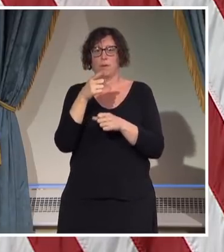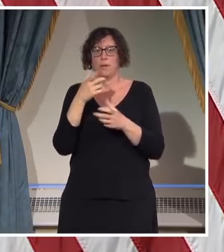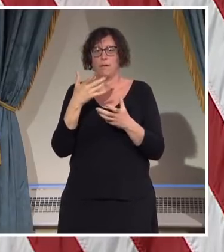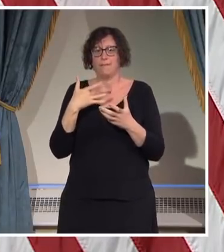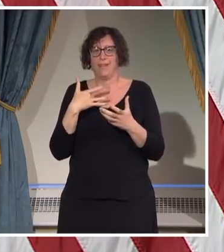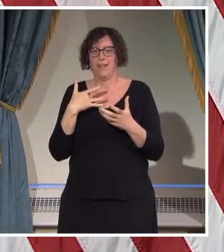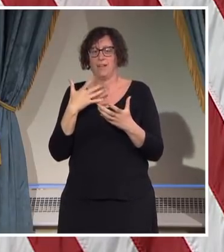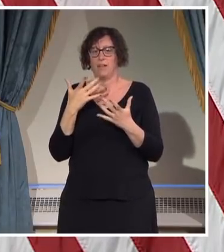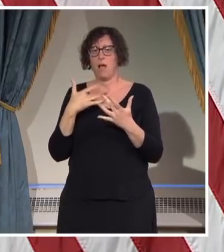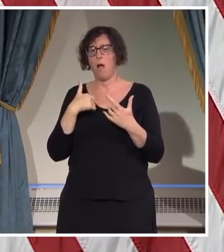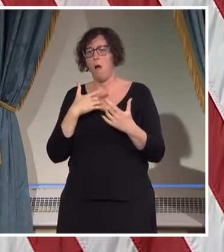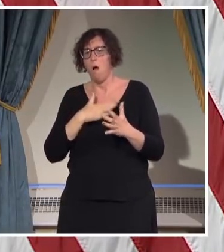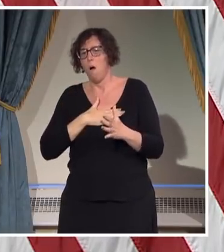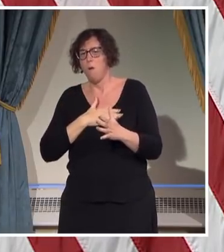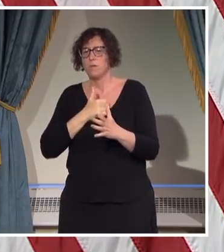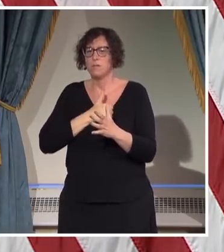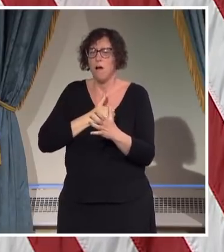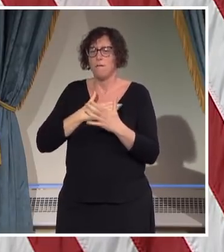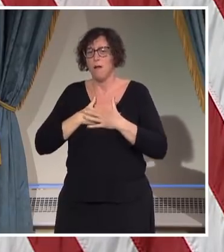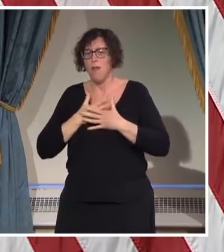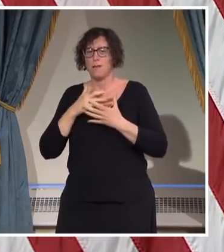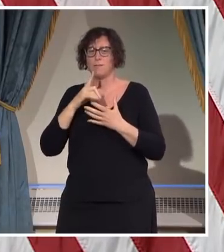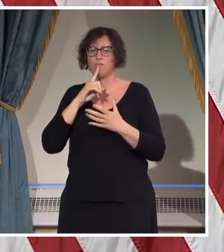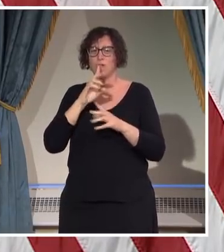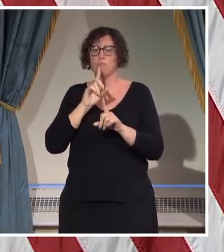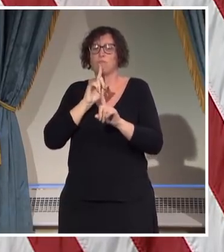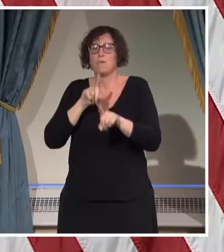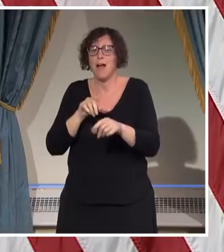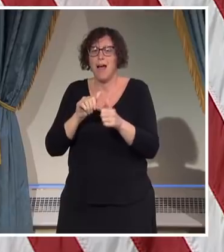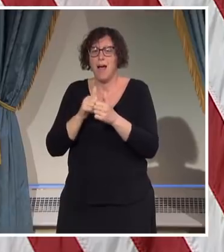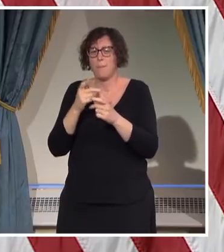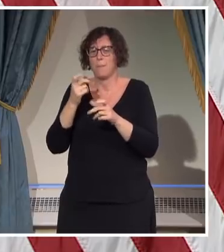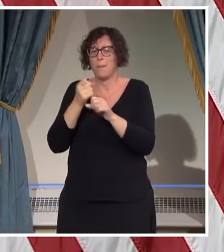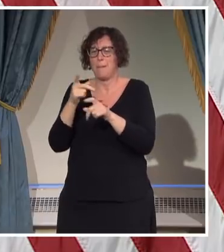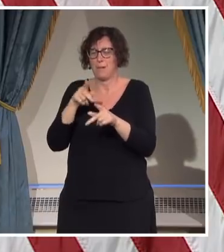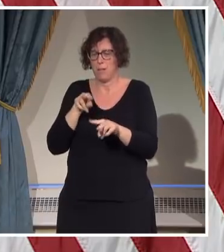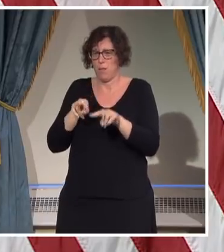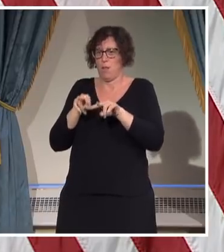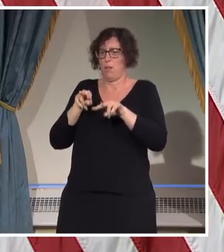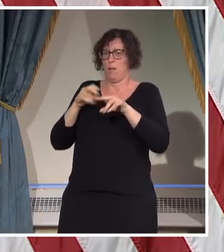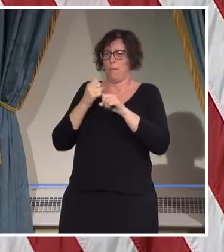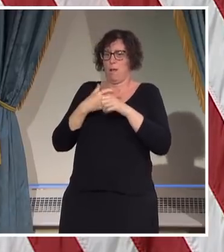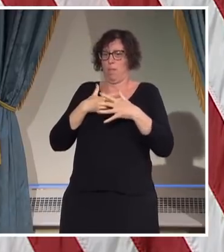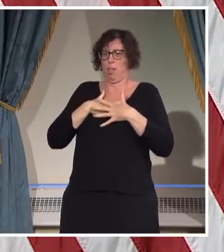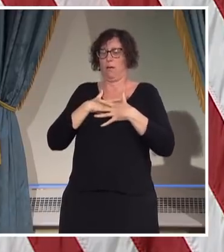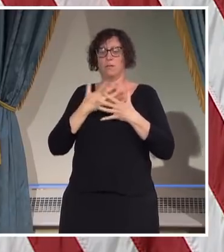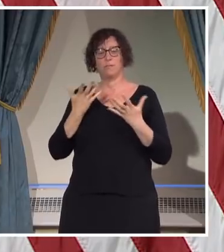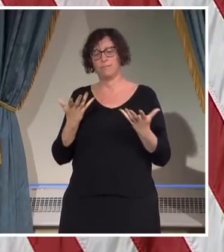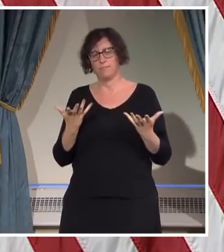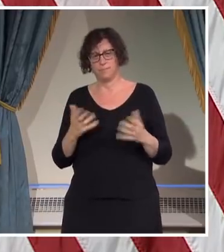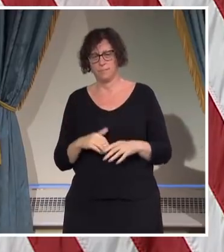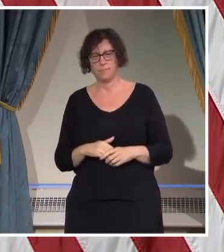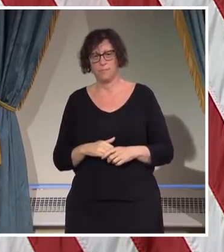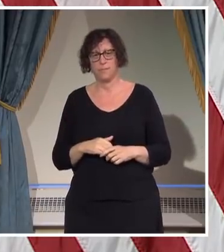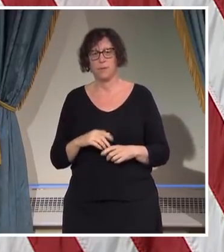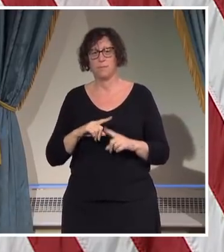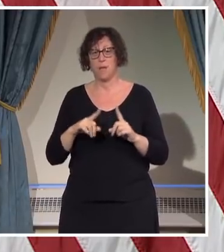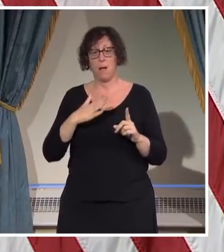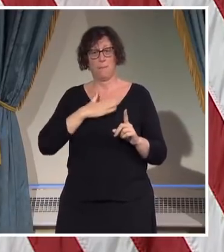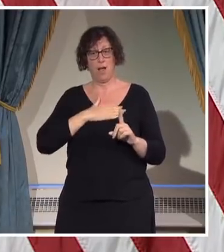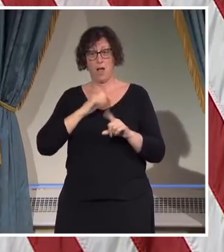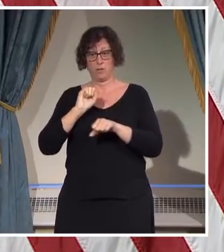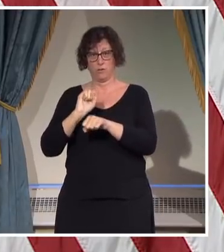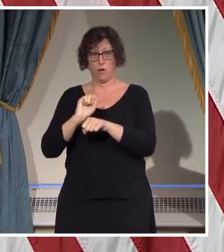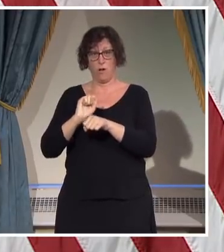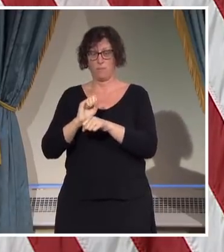people are there and then some already. They know how bad this is. And I've been trying to be real straightforward. I think the governor's been very